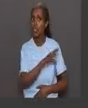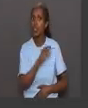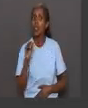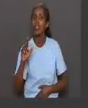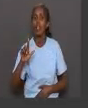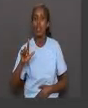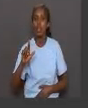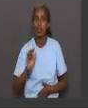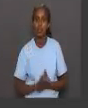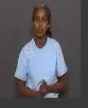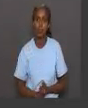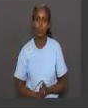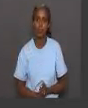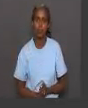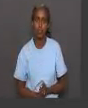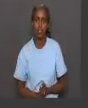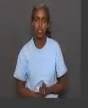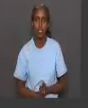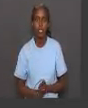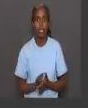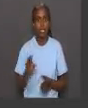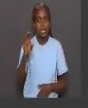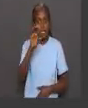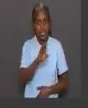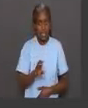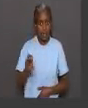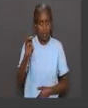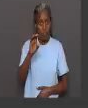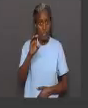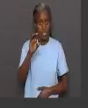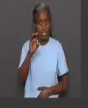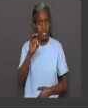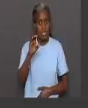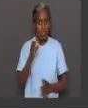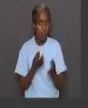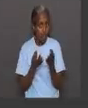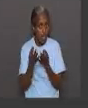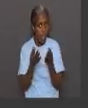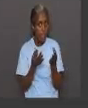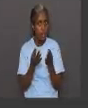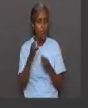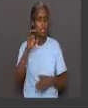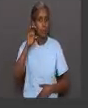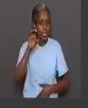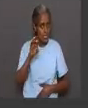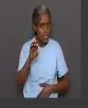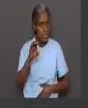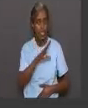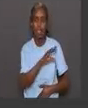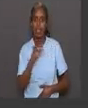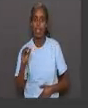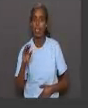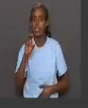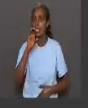h and L, and the circumferences are expressed by